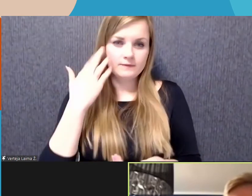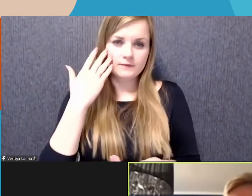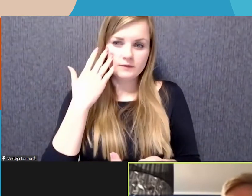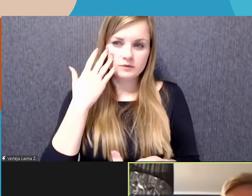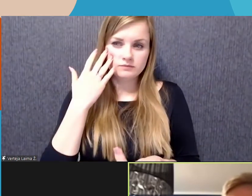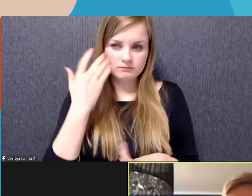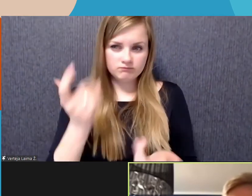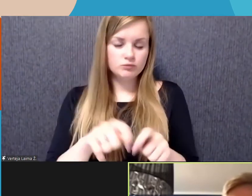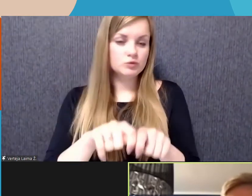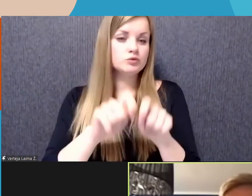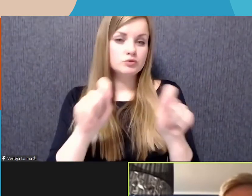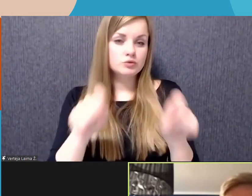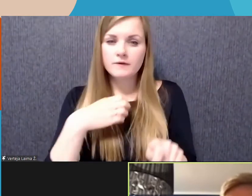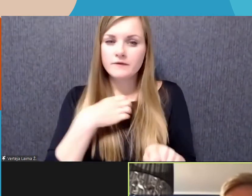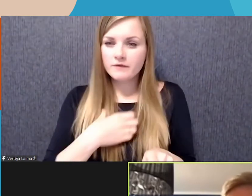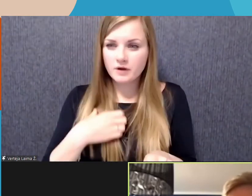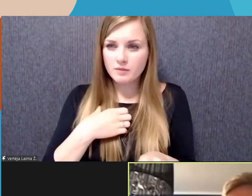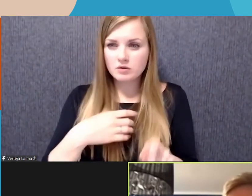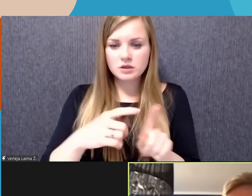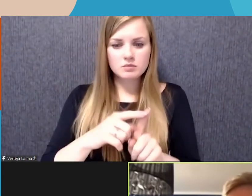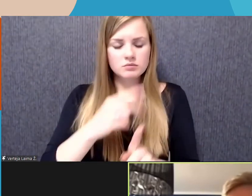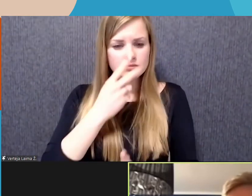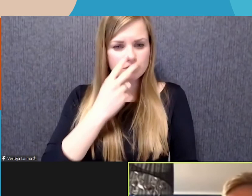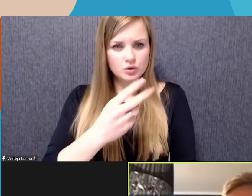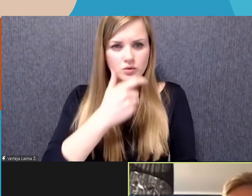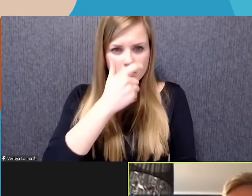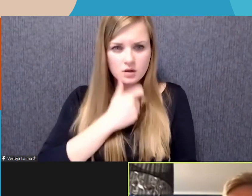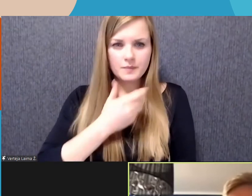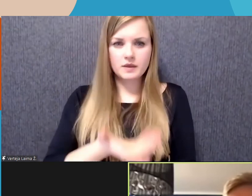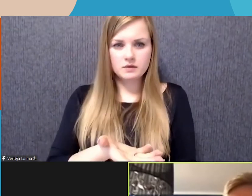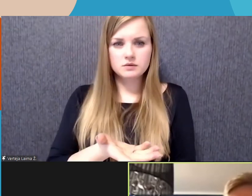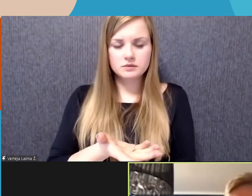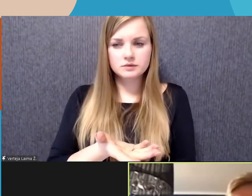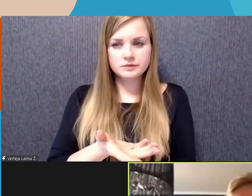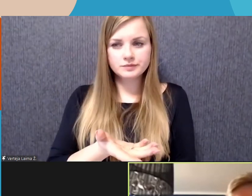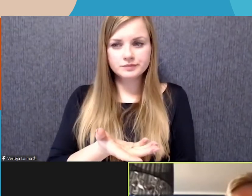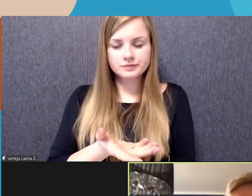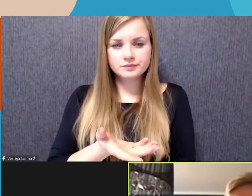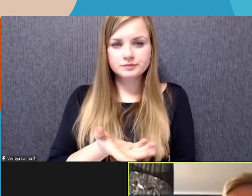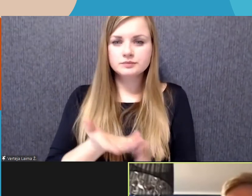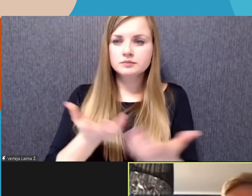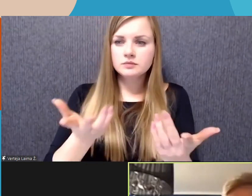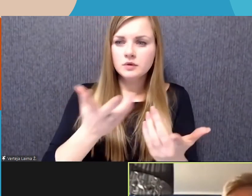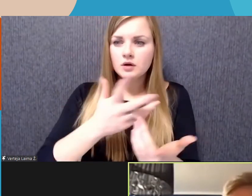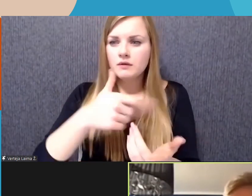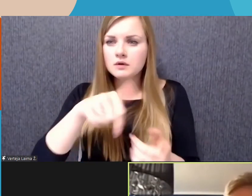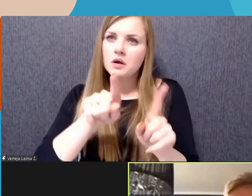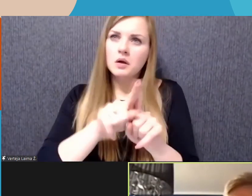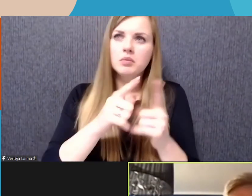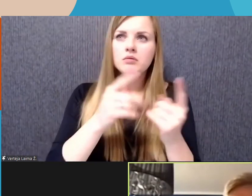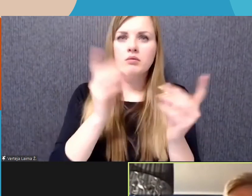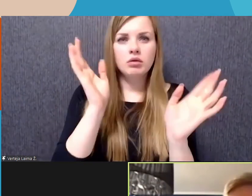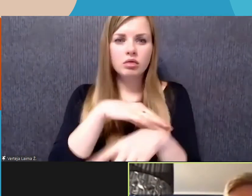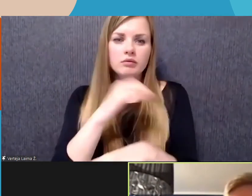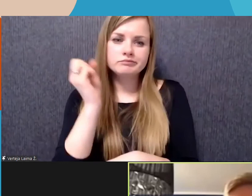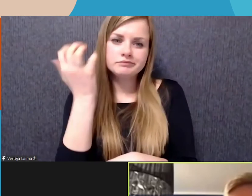just an outsider? Well, I think that hate speech, hate crimes